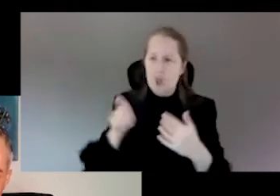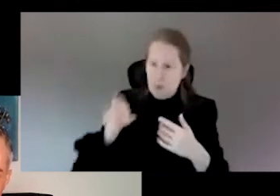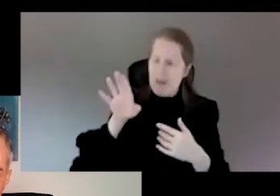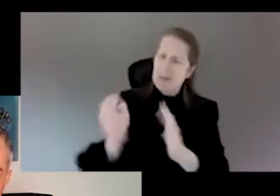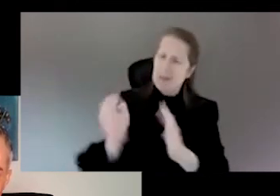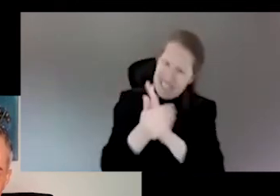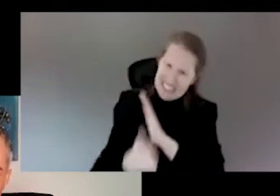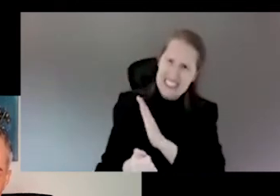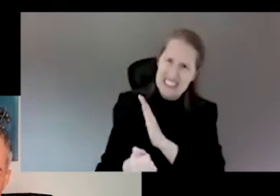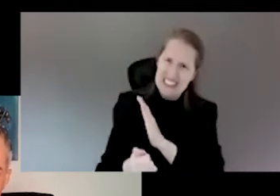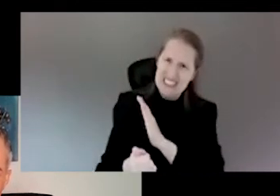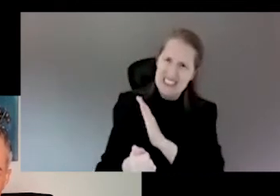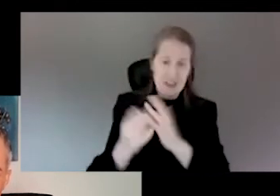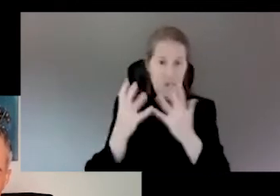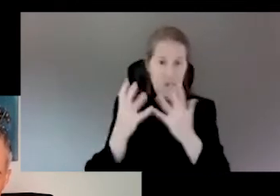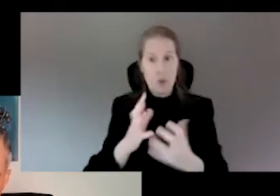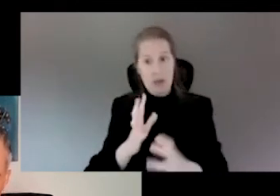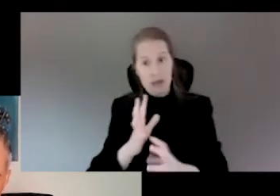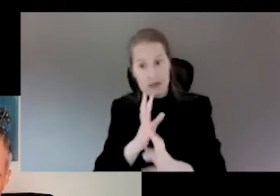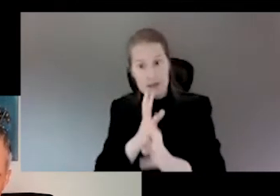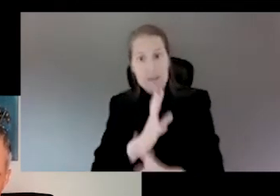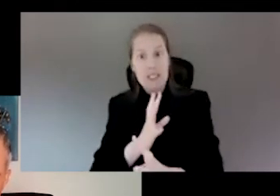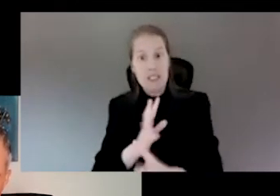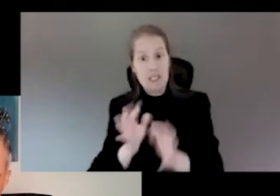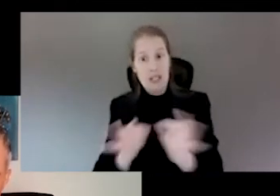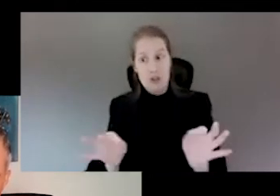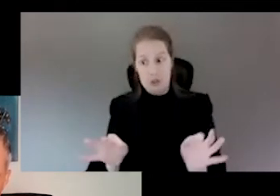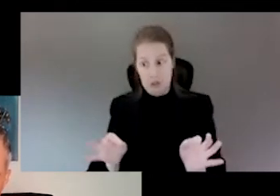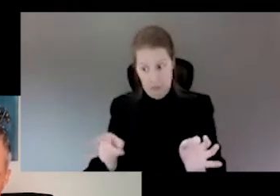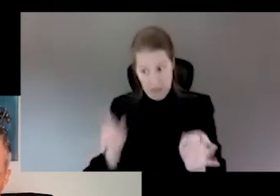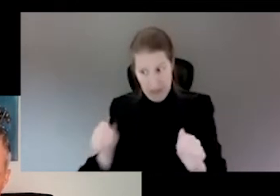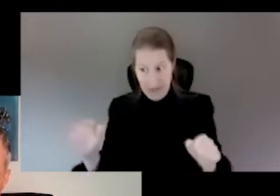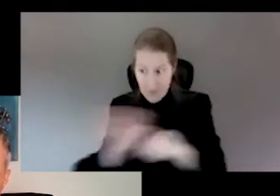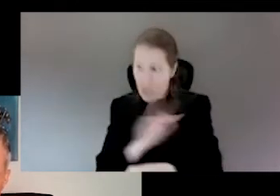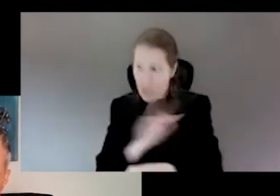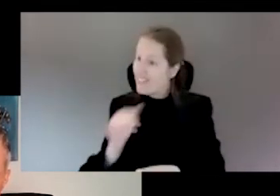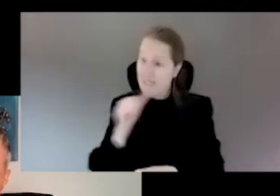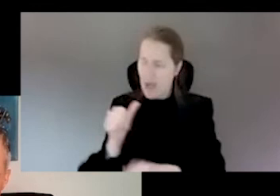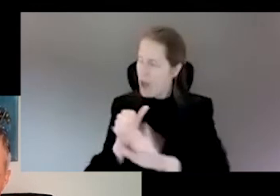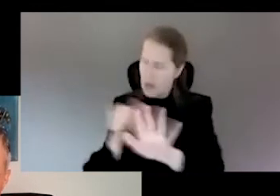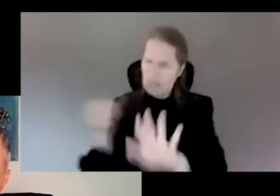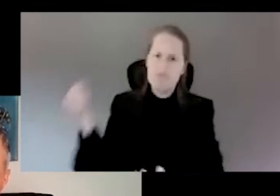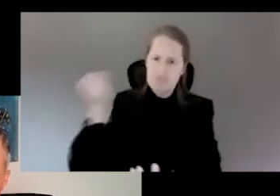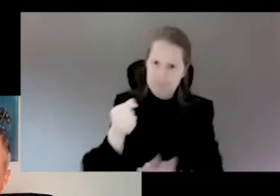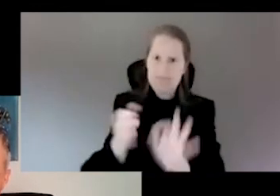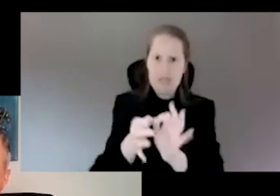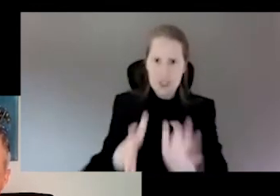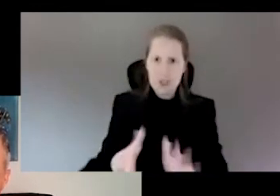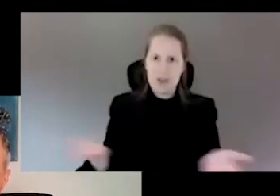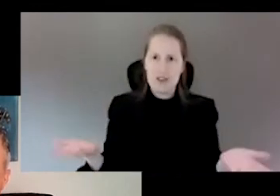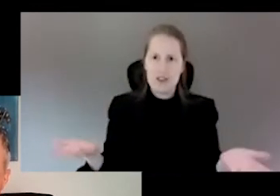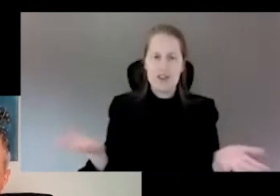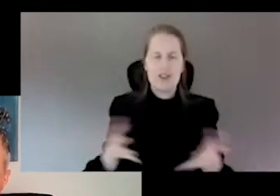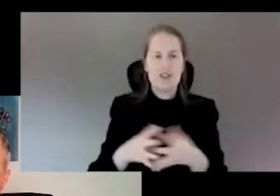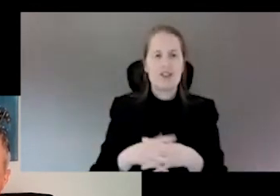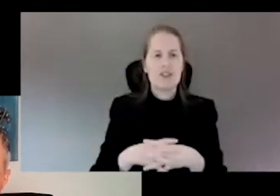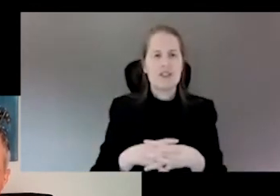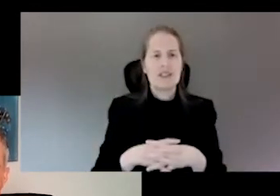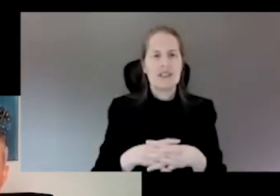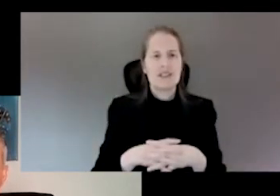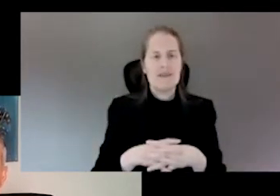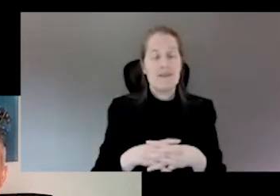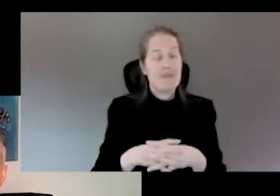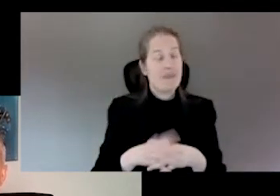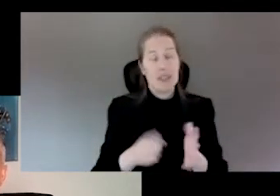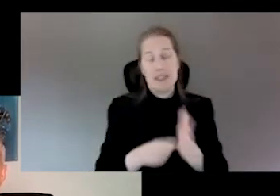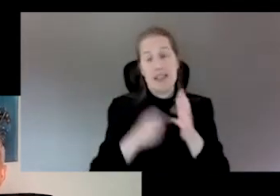to speak in that language. And if you're not, you need to use an interpreter. And I think that it's taken many years to get to